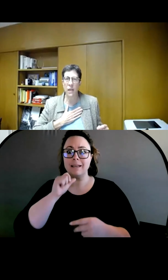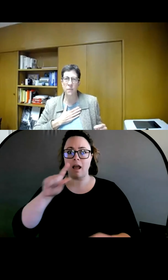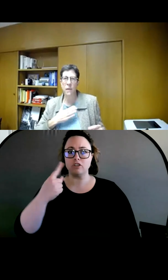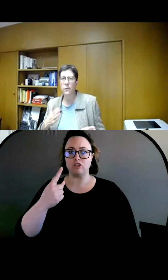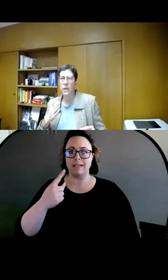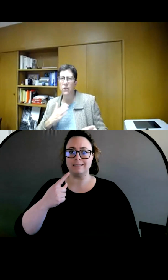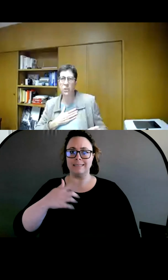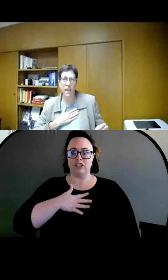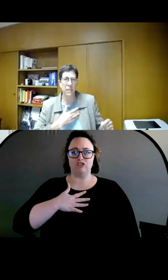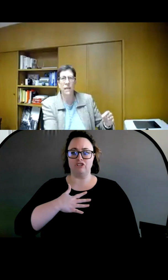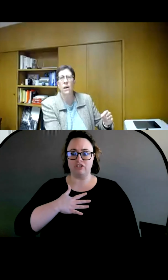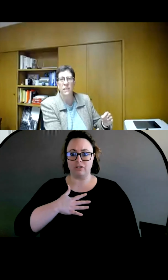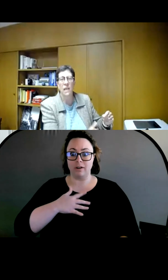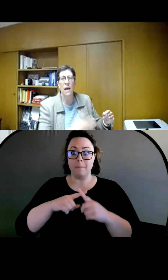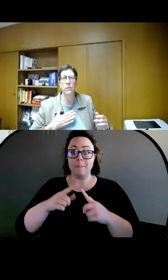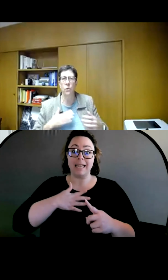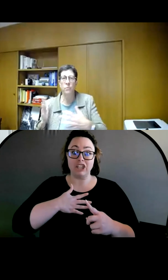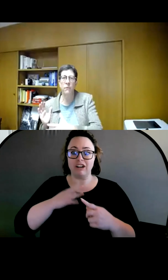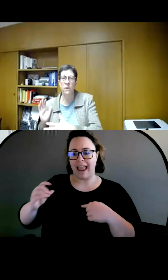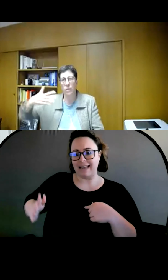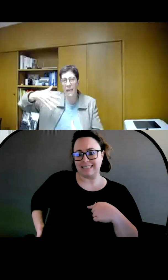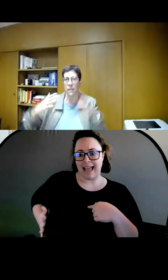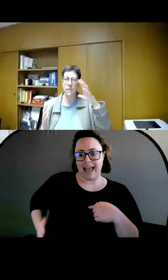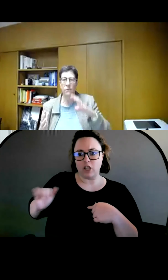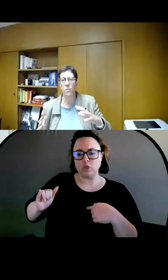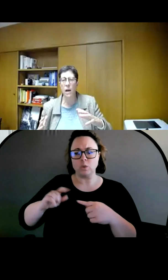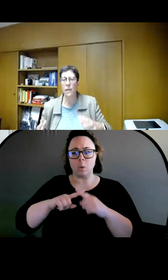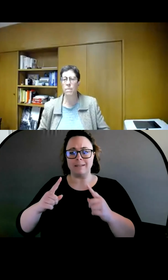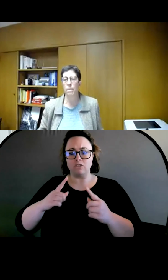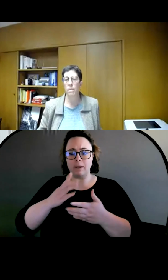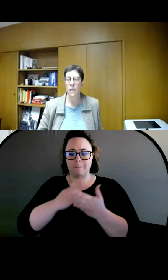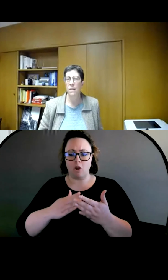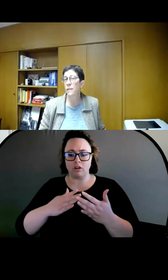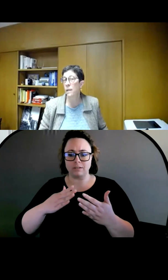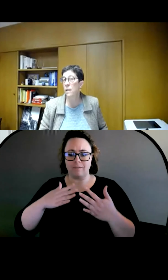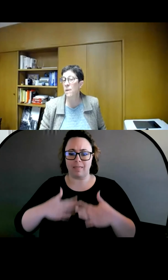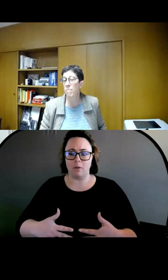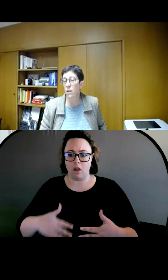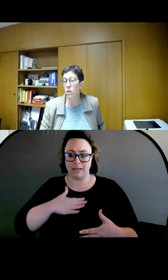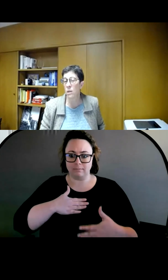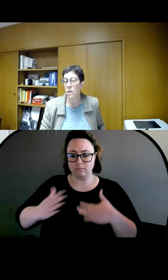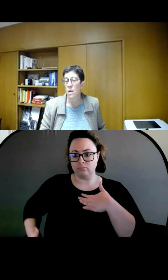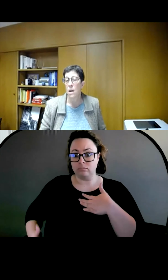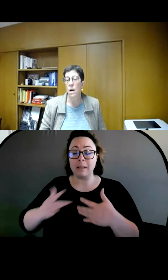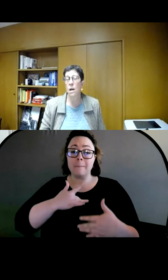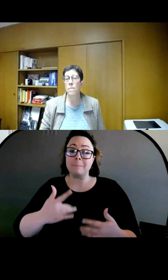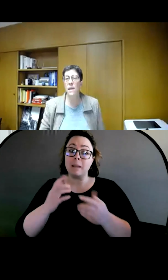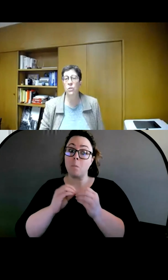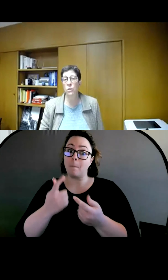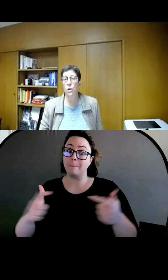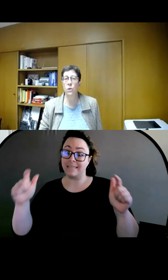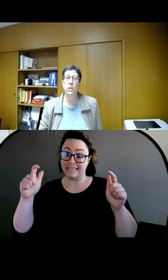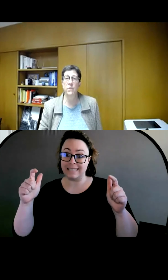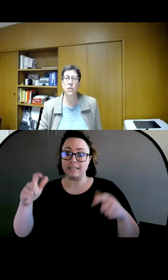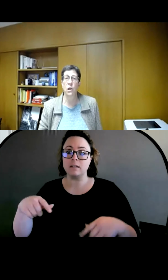on your chest, but if it was on your chest and on the side, so different planes of your body. They tended to be bigger and